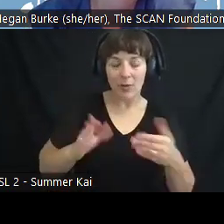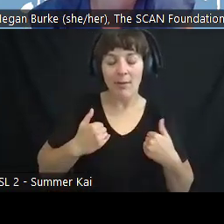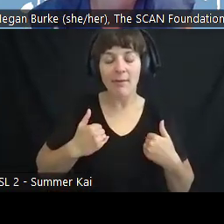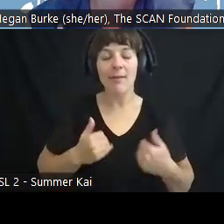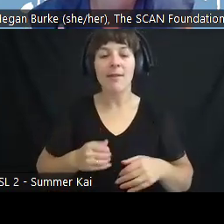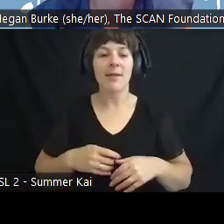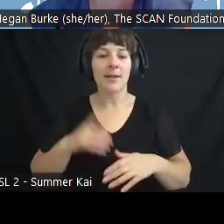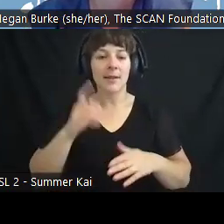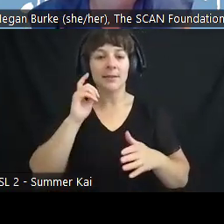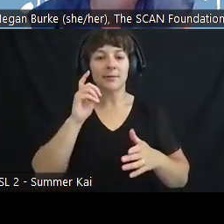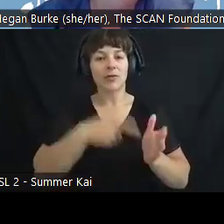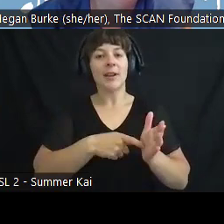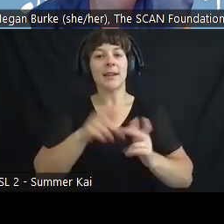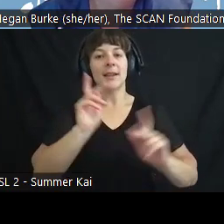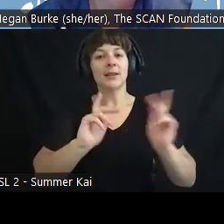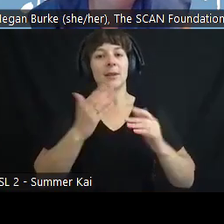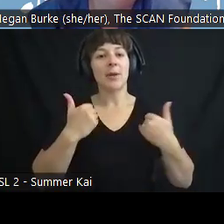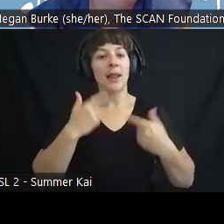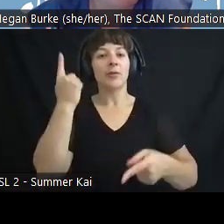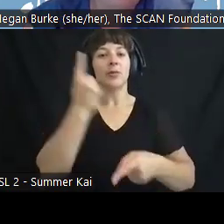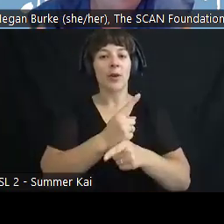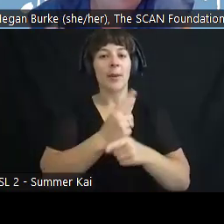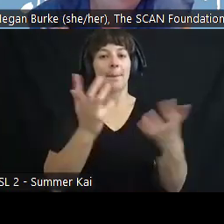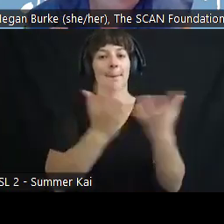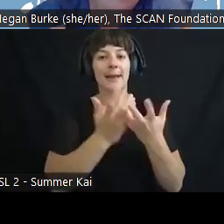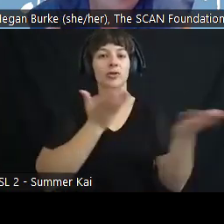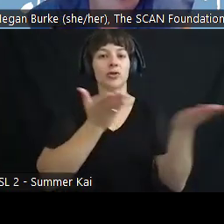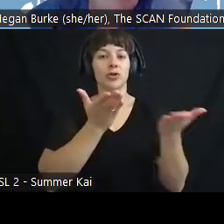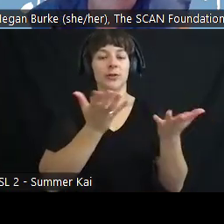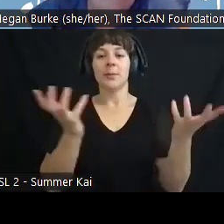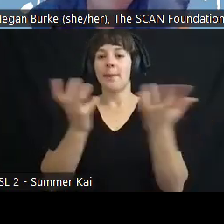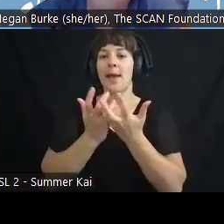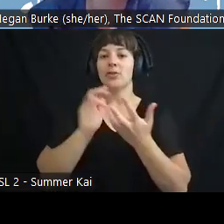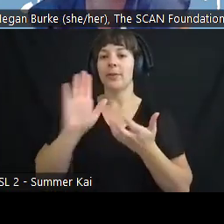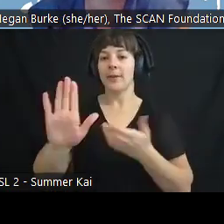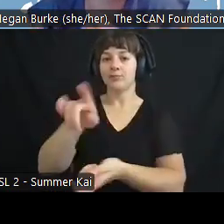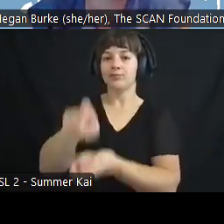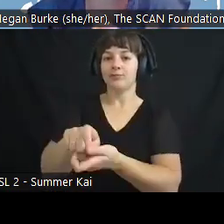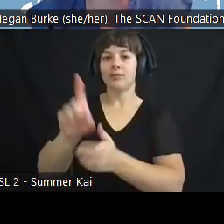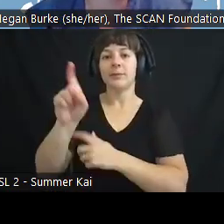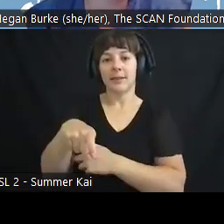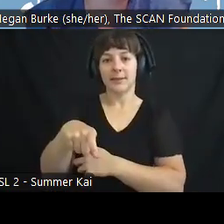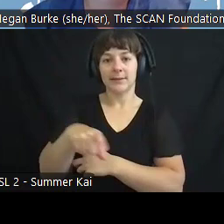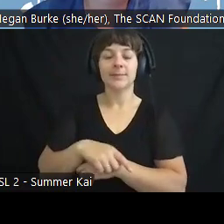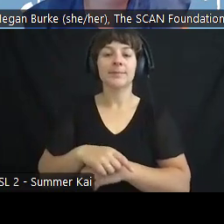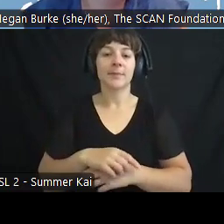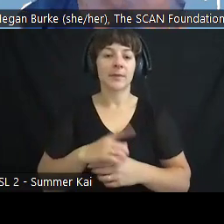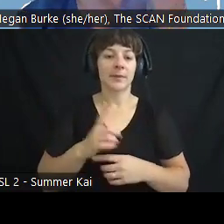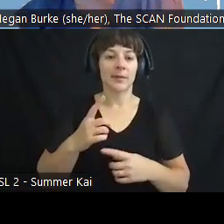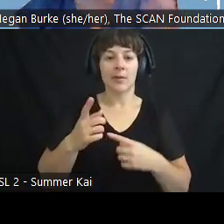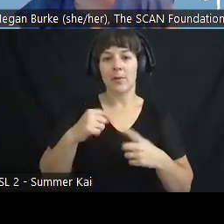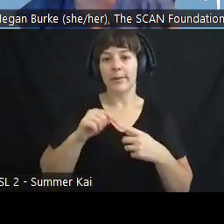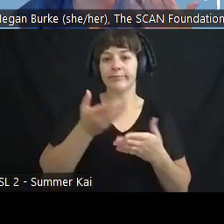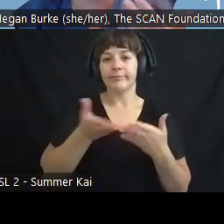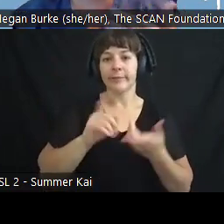folks have the right level of services that align with their needs. as things change, right? So it's not just